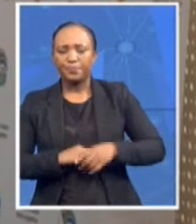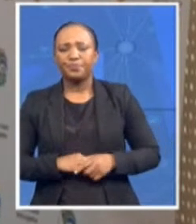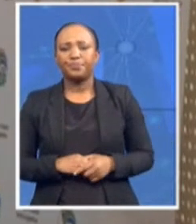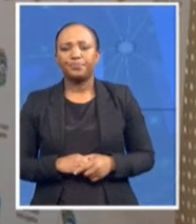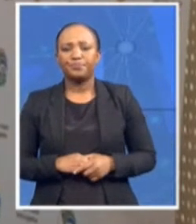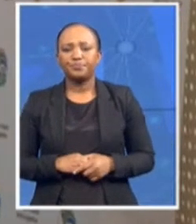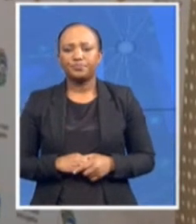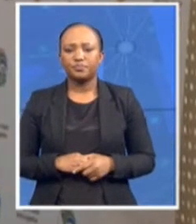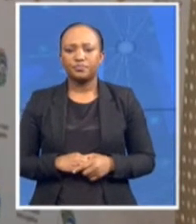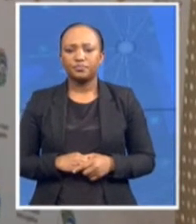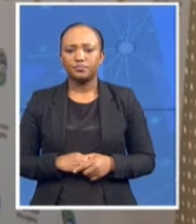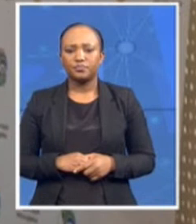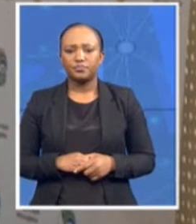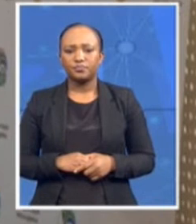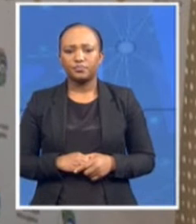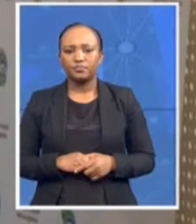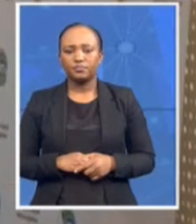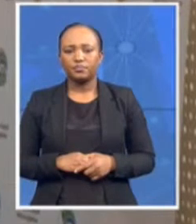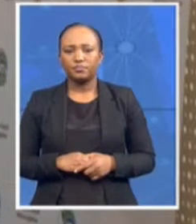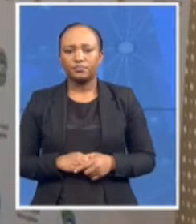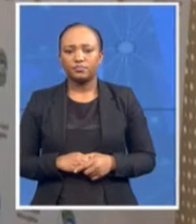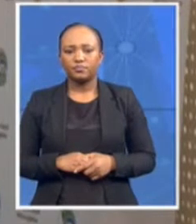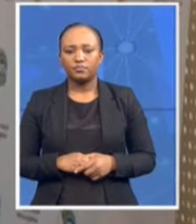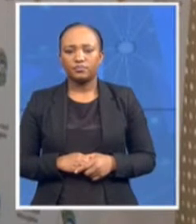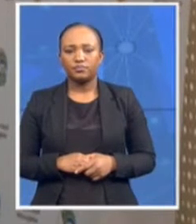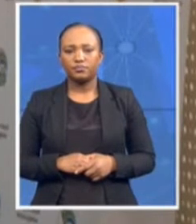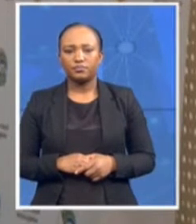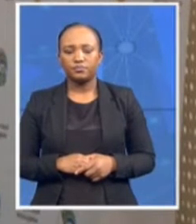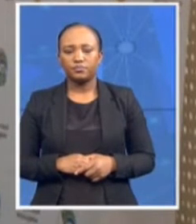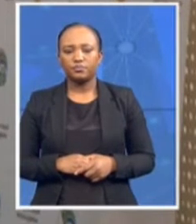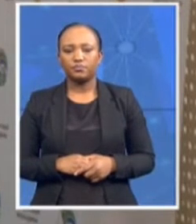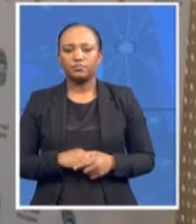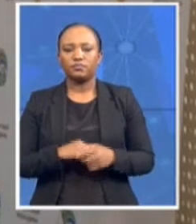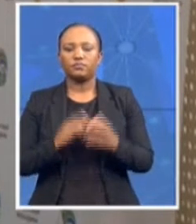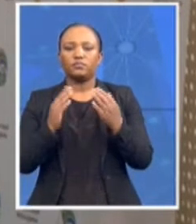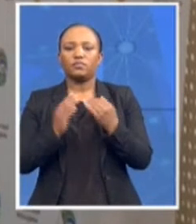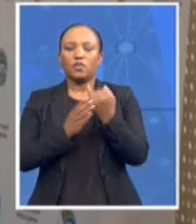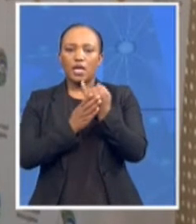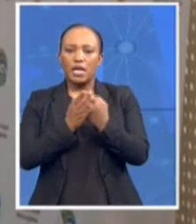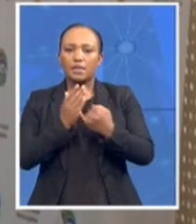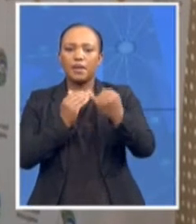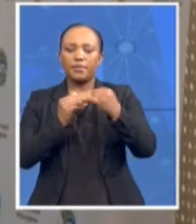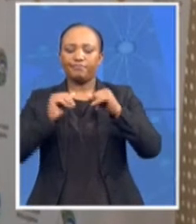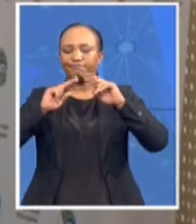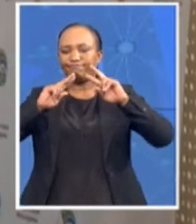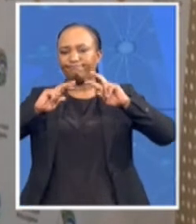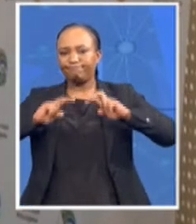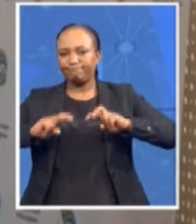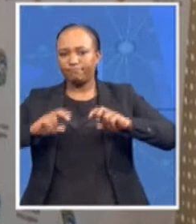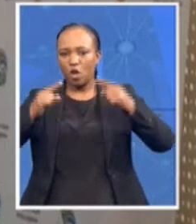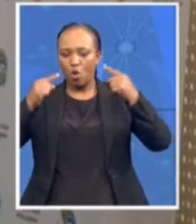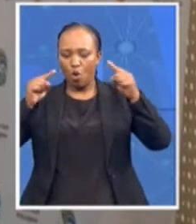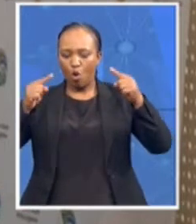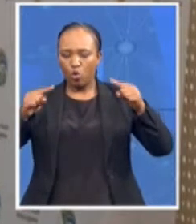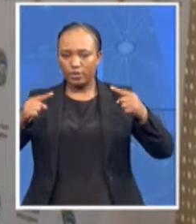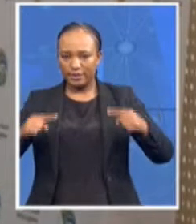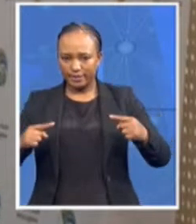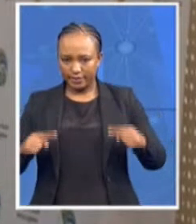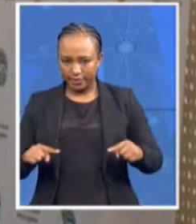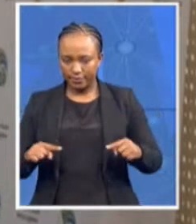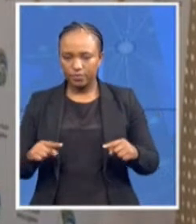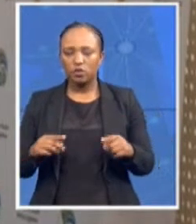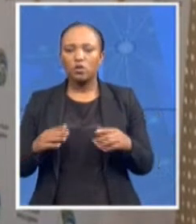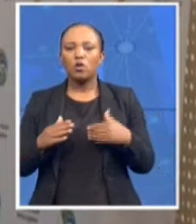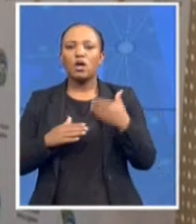We then go into the independent forensic audit. Following multiple claims of mismanagement of the